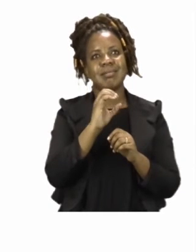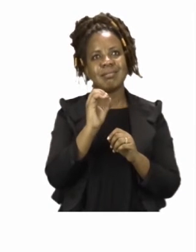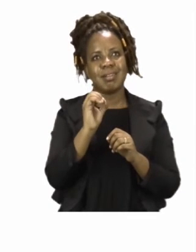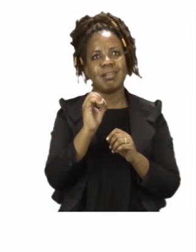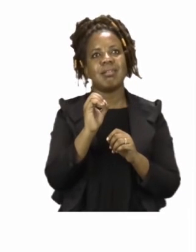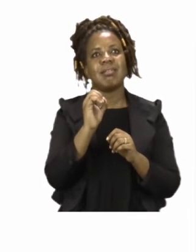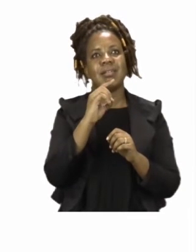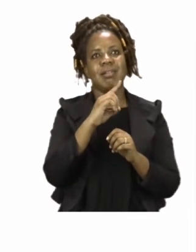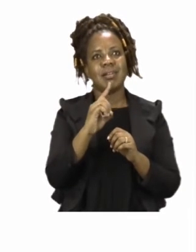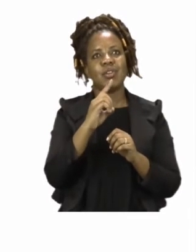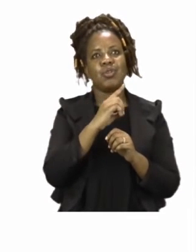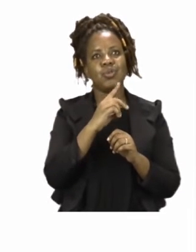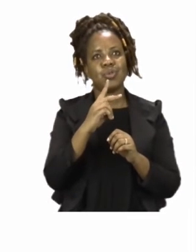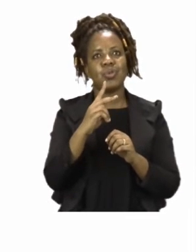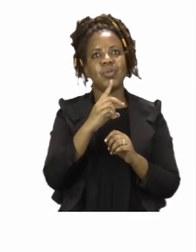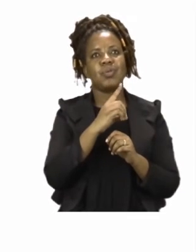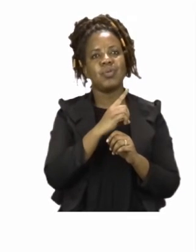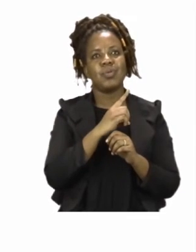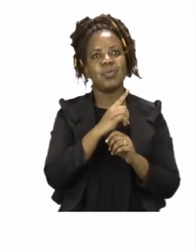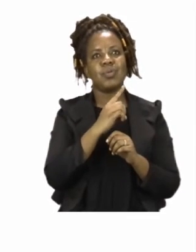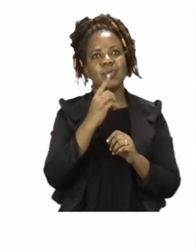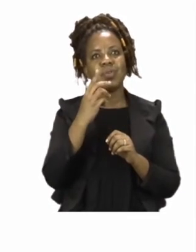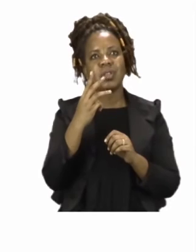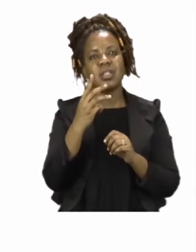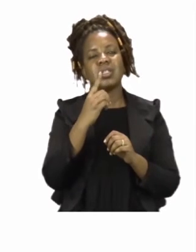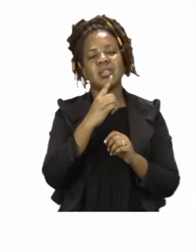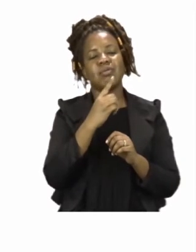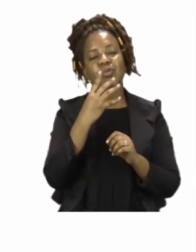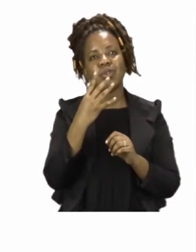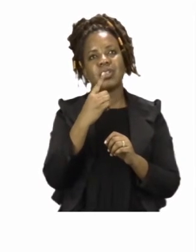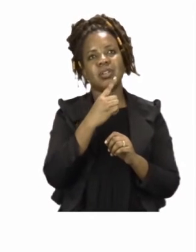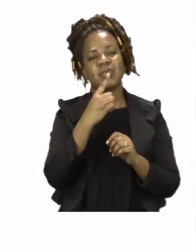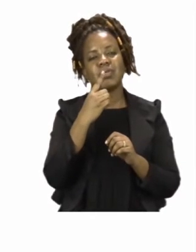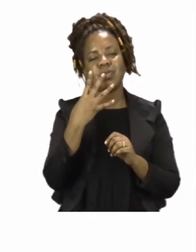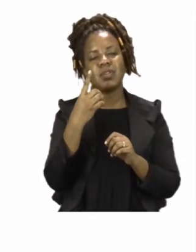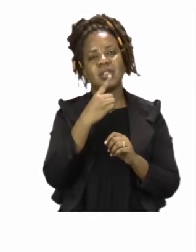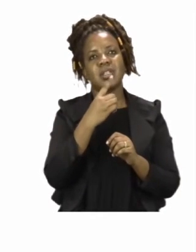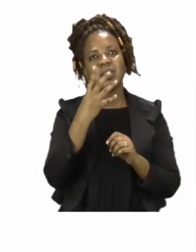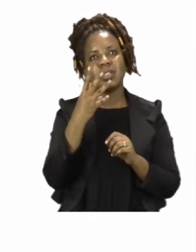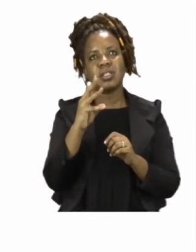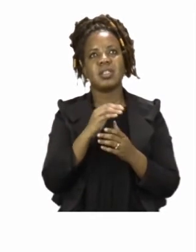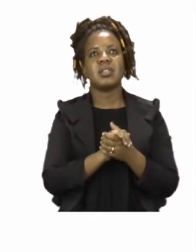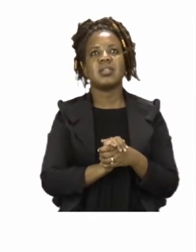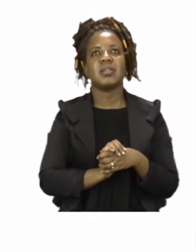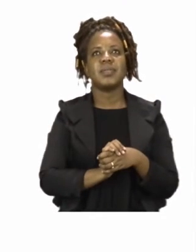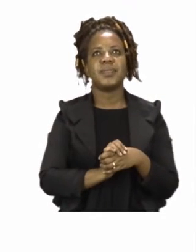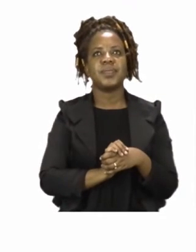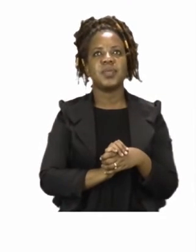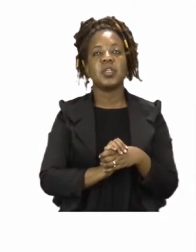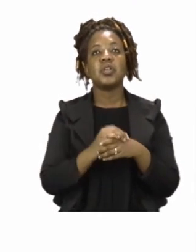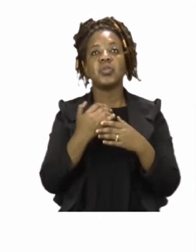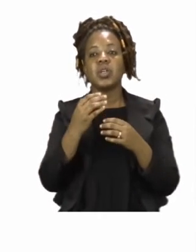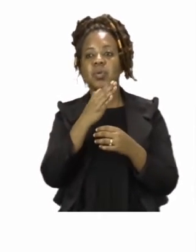of prepositions now that picture is what we're going to be looking at just like how we were taking a look at mr. lion